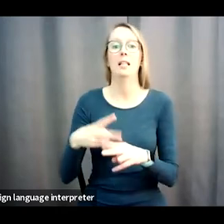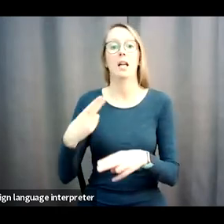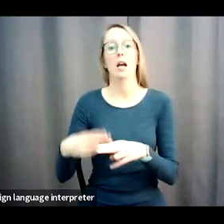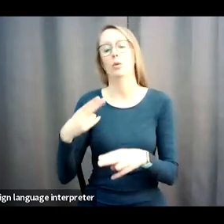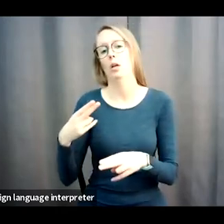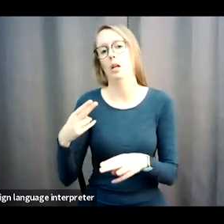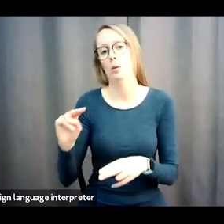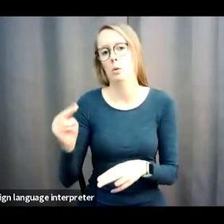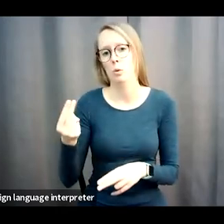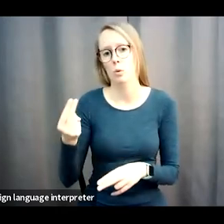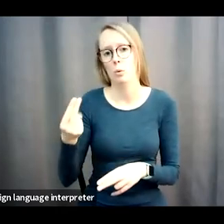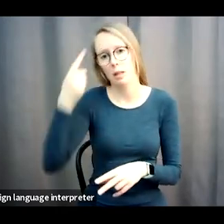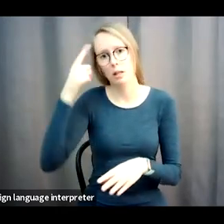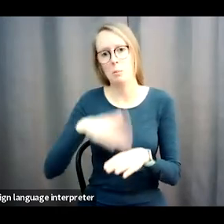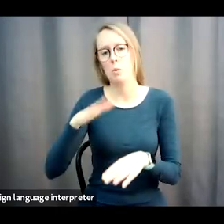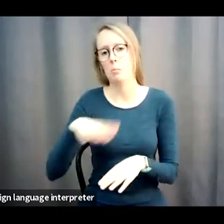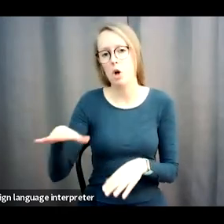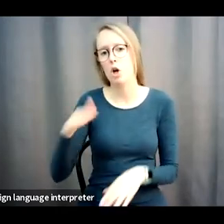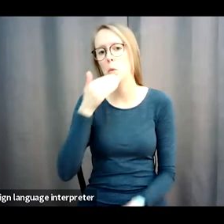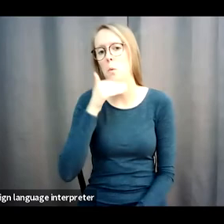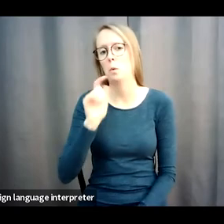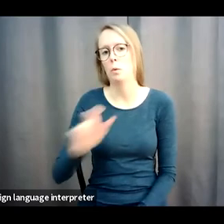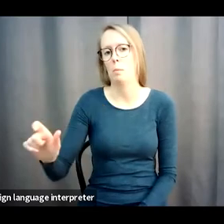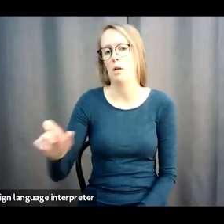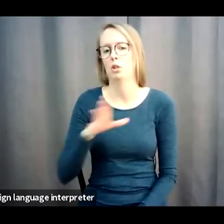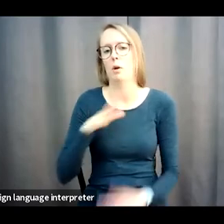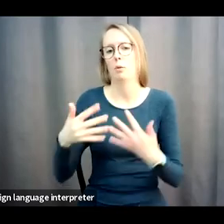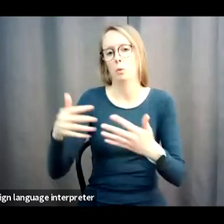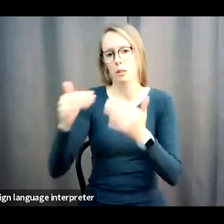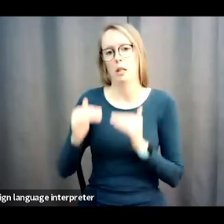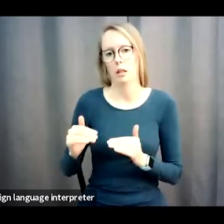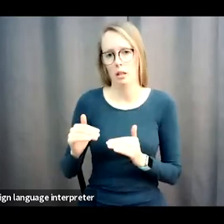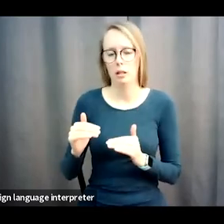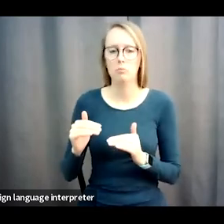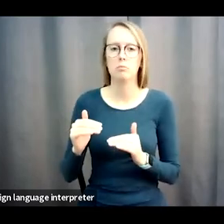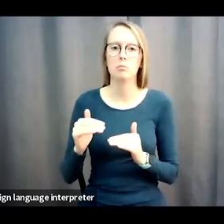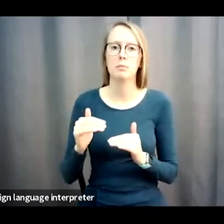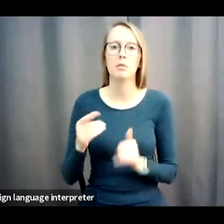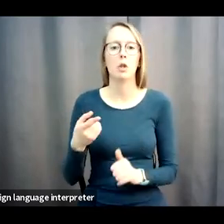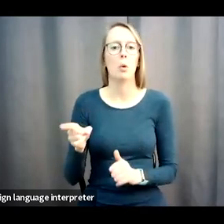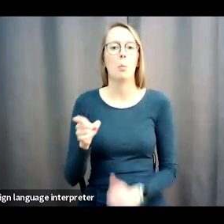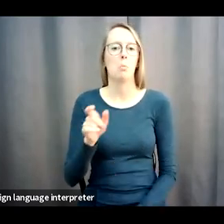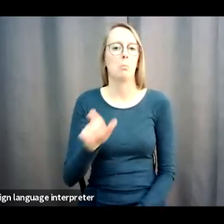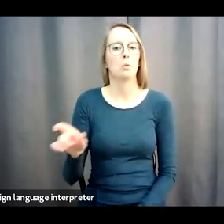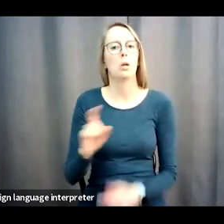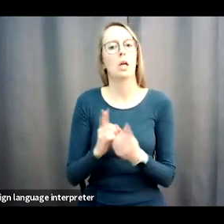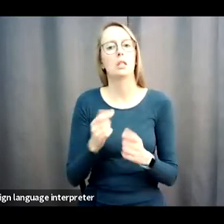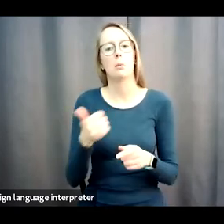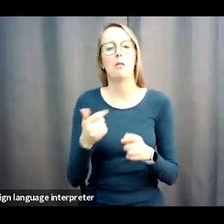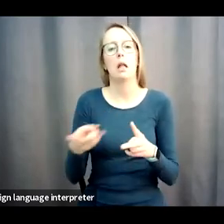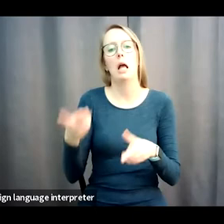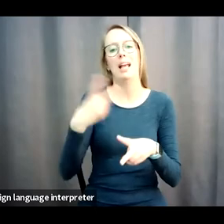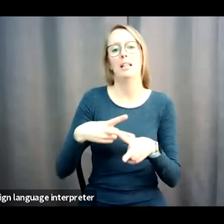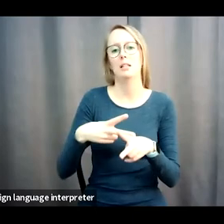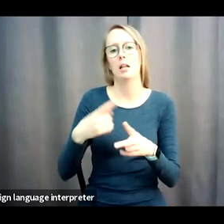with respect to children and young people with disabilities, as these persons might need additional